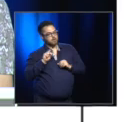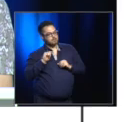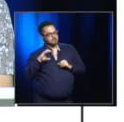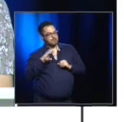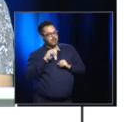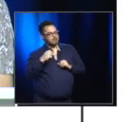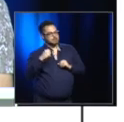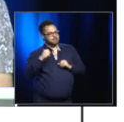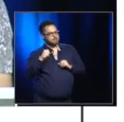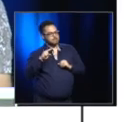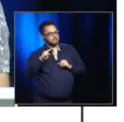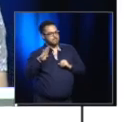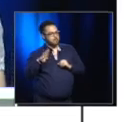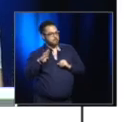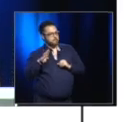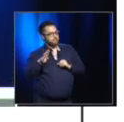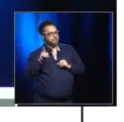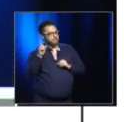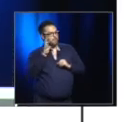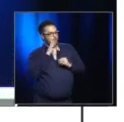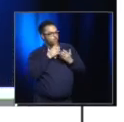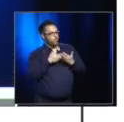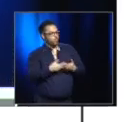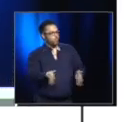the Antarctic, we're going to be losing